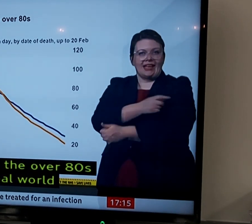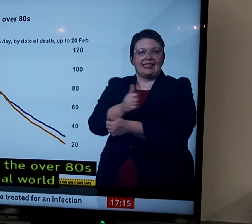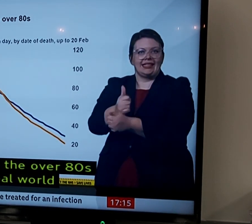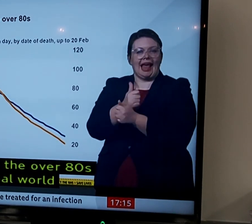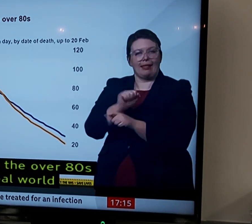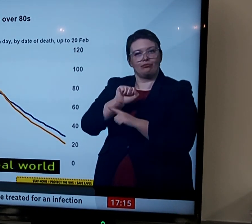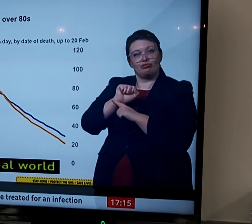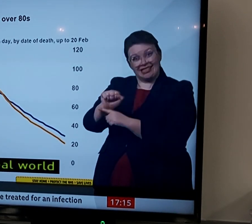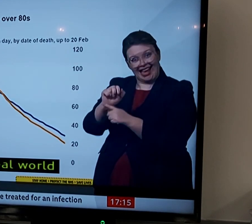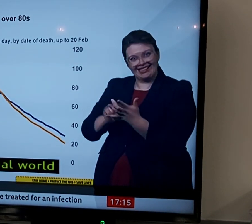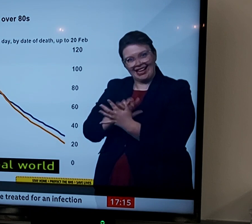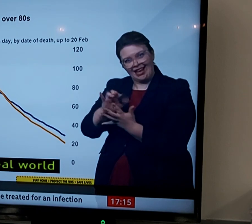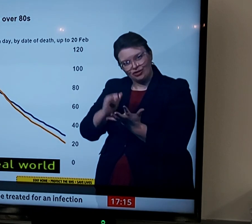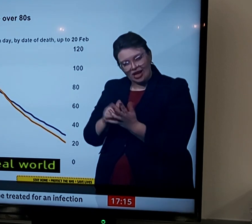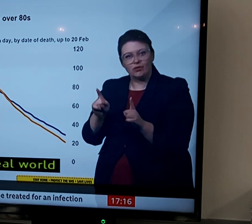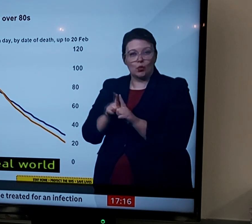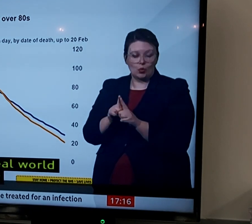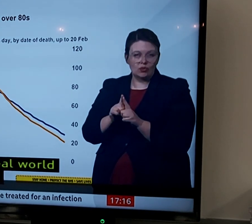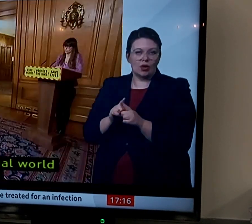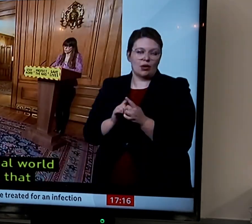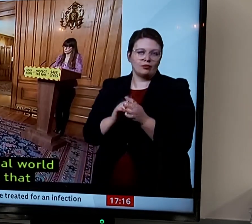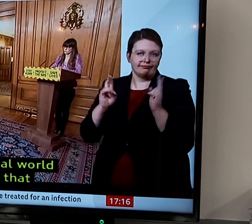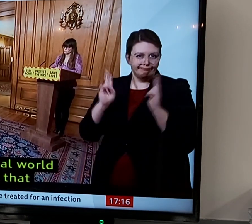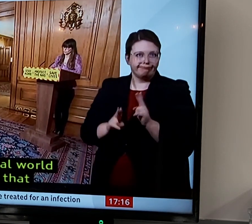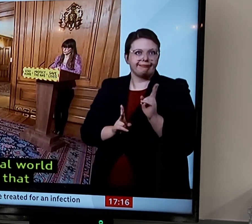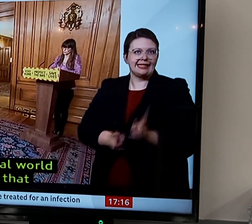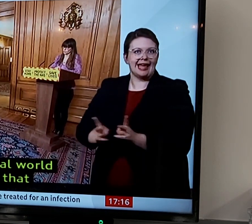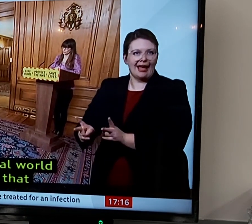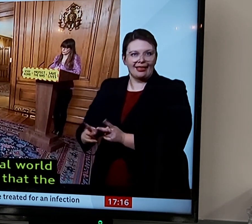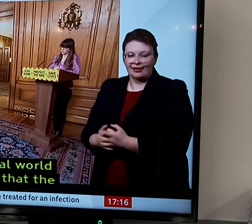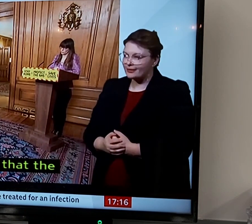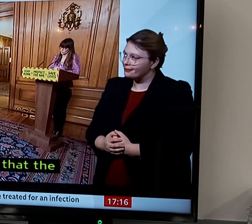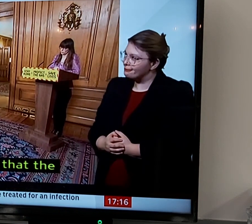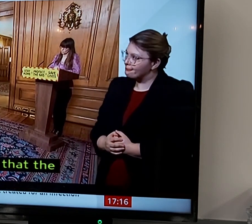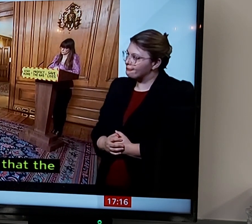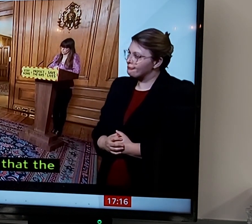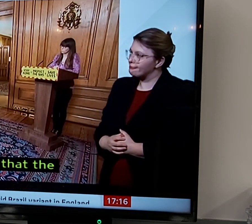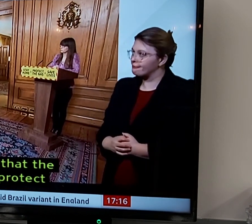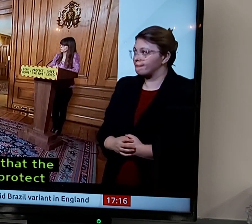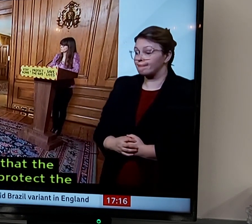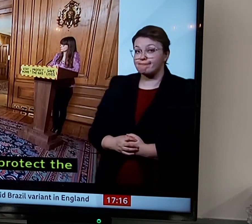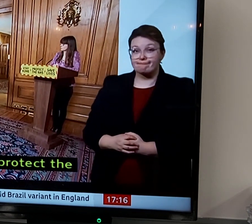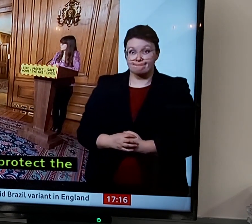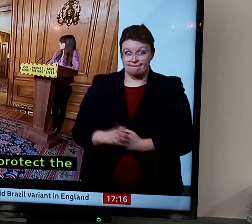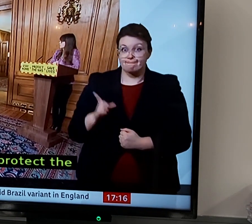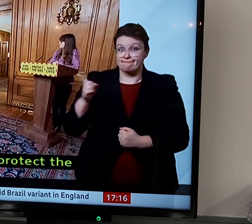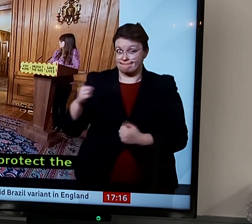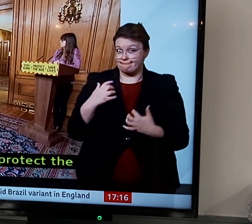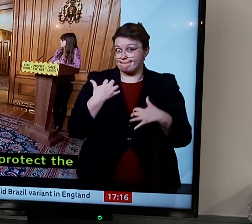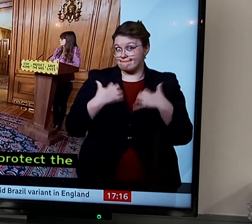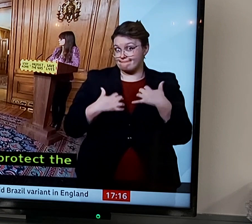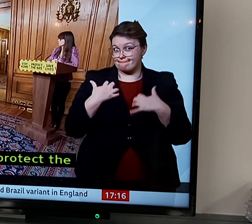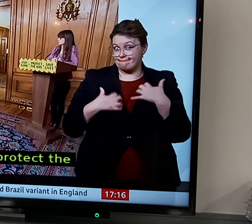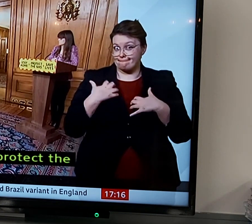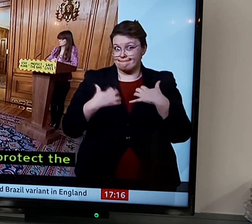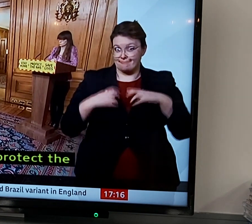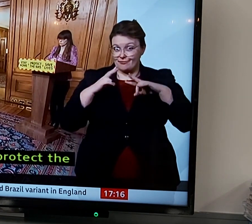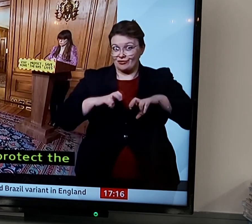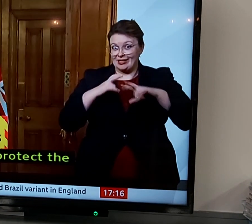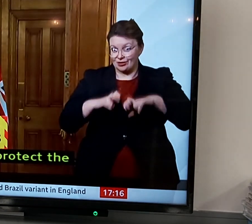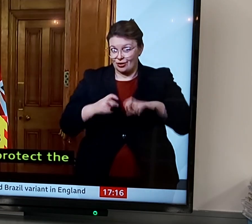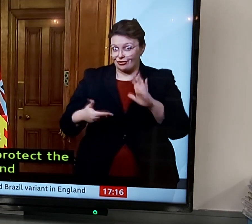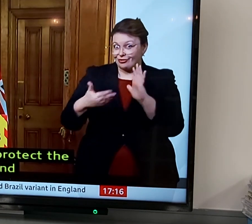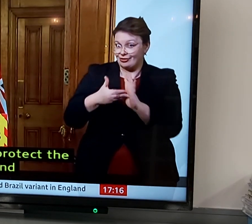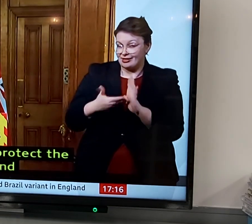and to save lives. And these real world effects are backed up by some exciting new data